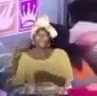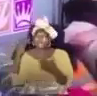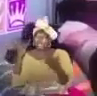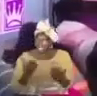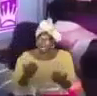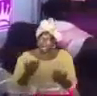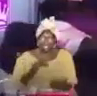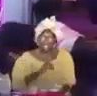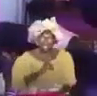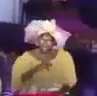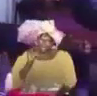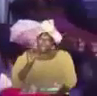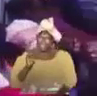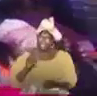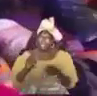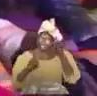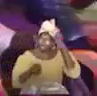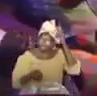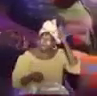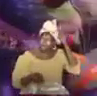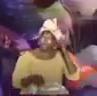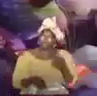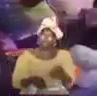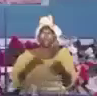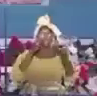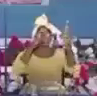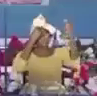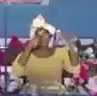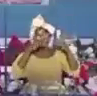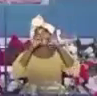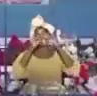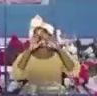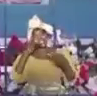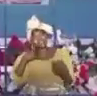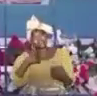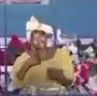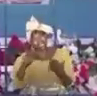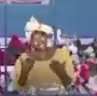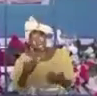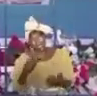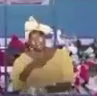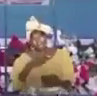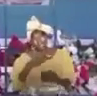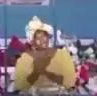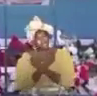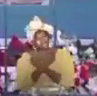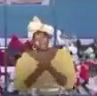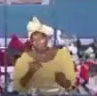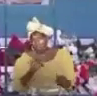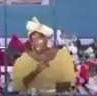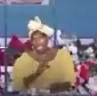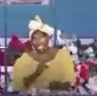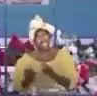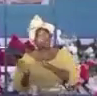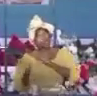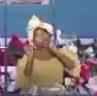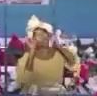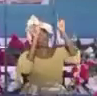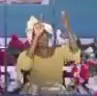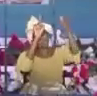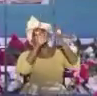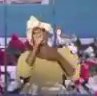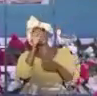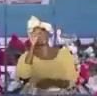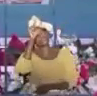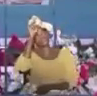Every heart, I need thee. Come bless me now, my Savior. I come to you.